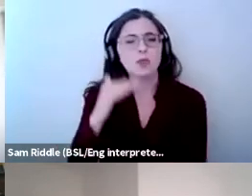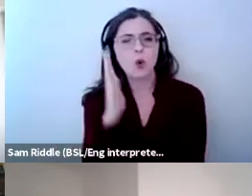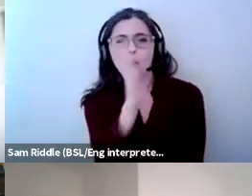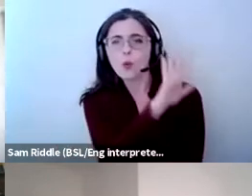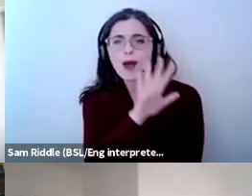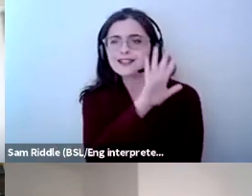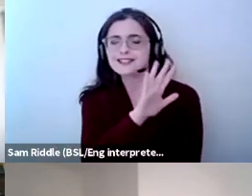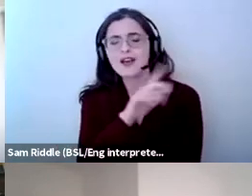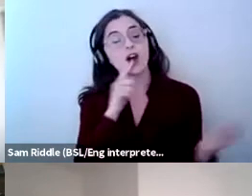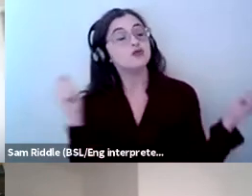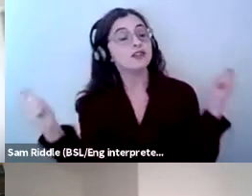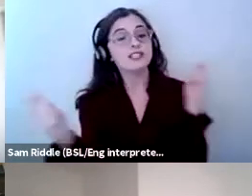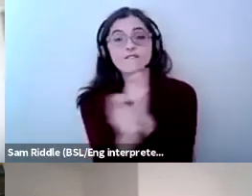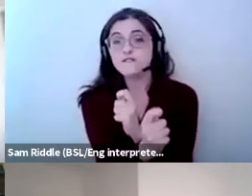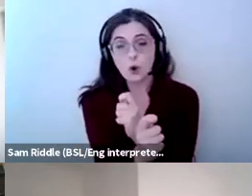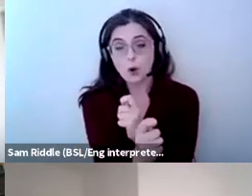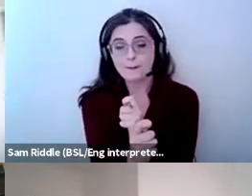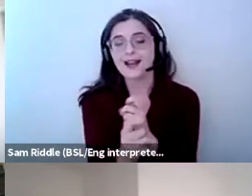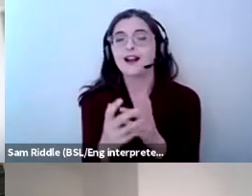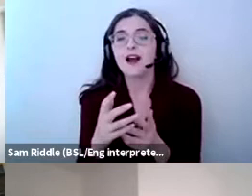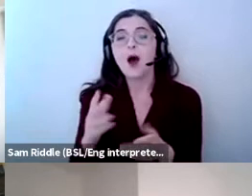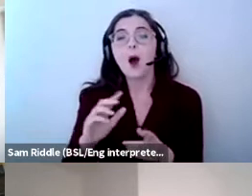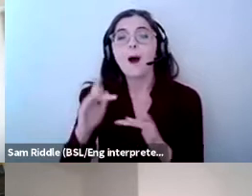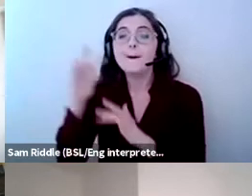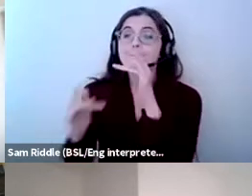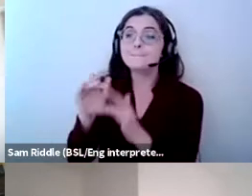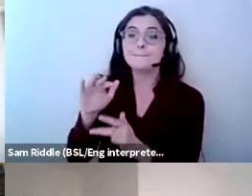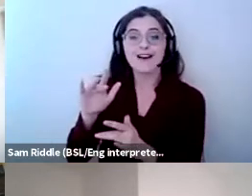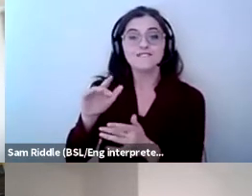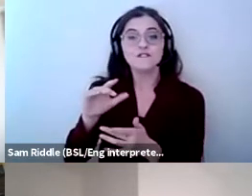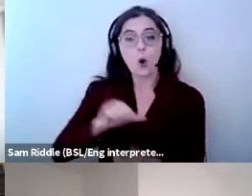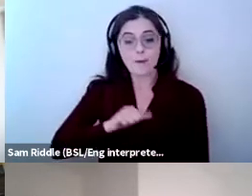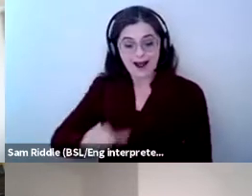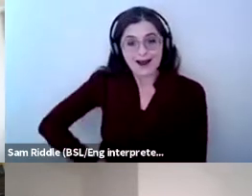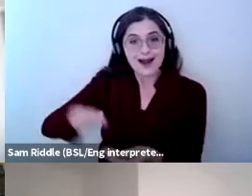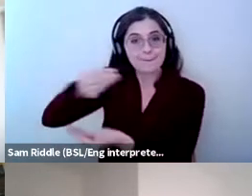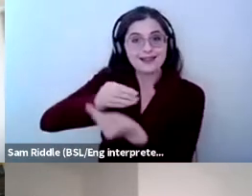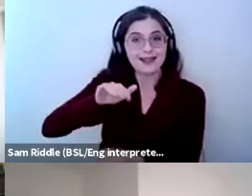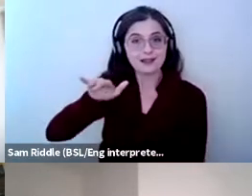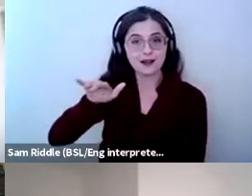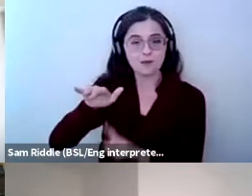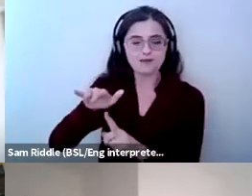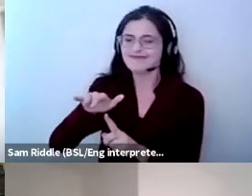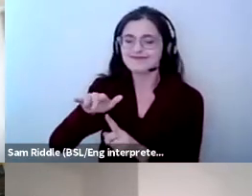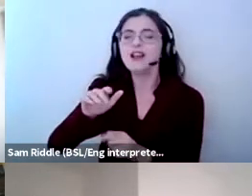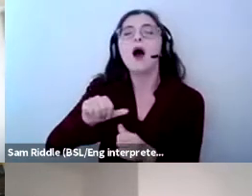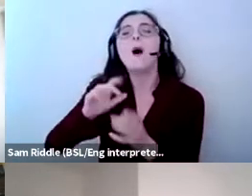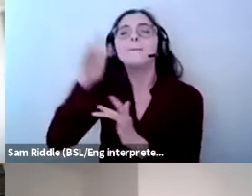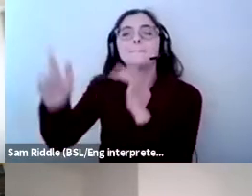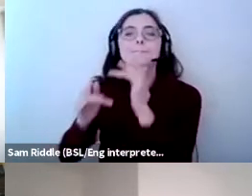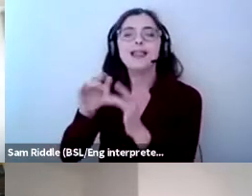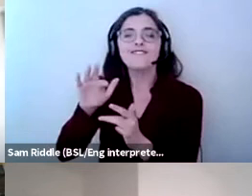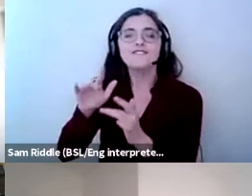platform capitalism into platform cooperativism. We hope today's event will inspire you